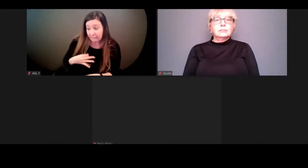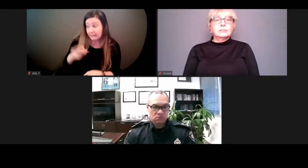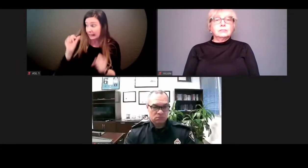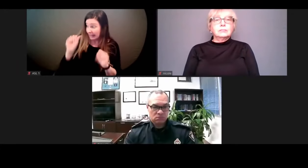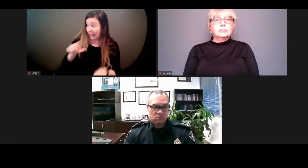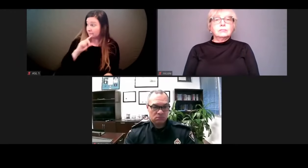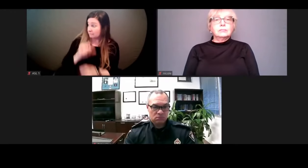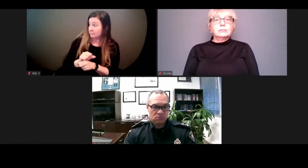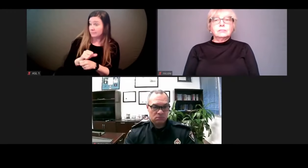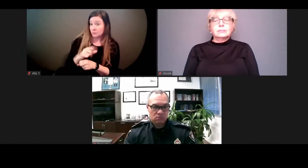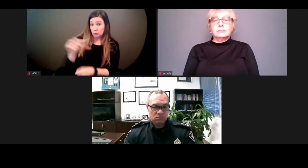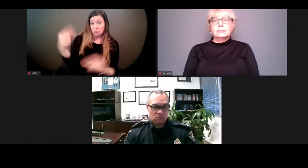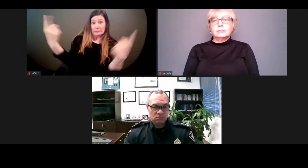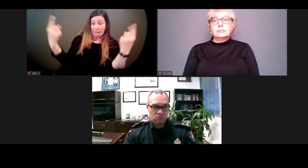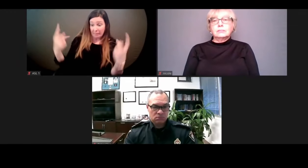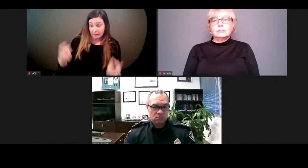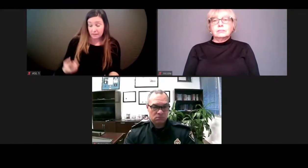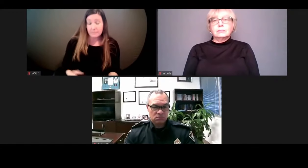I